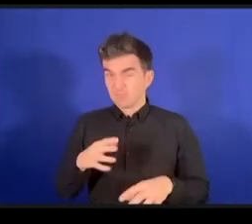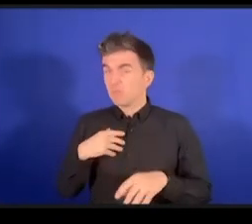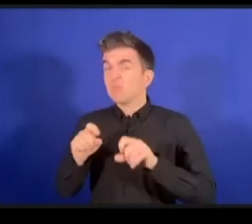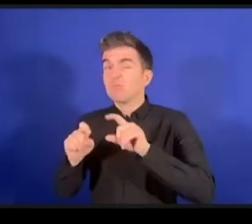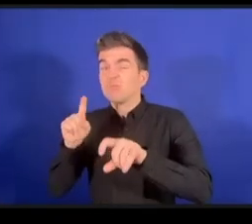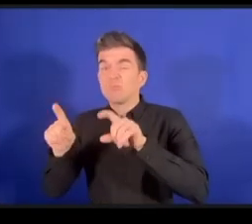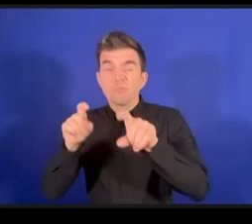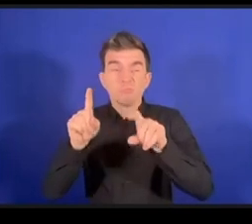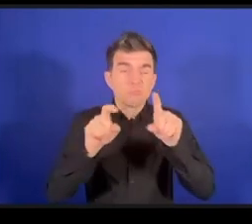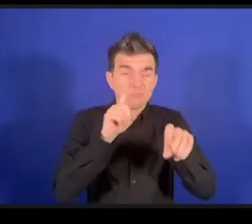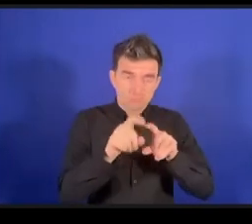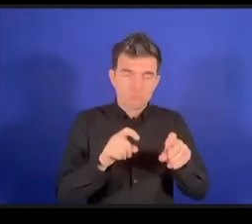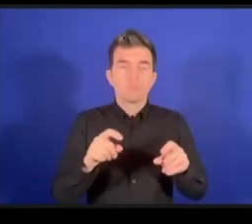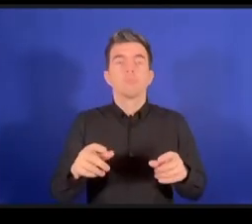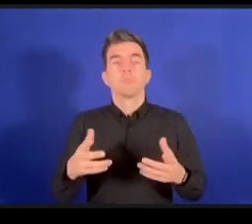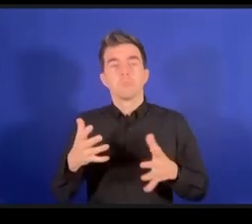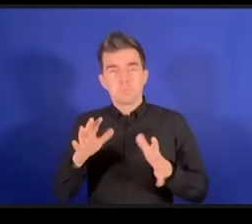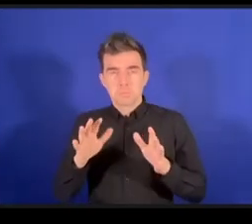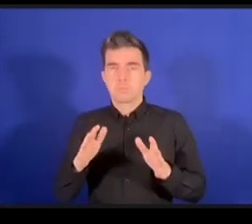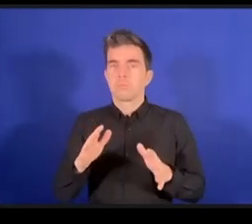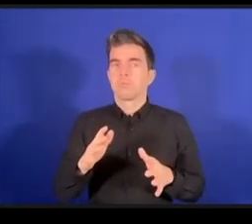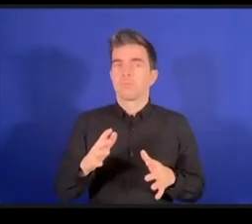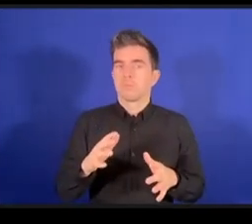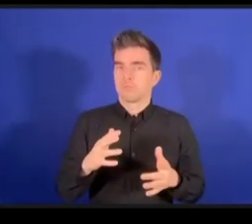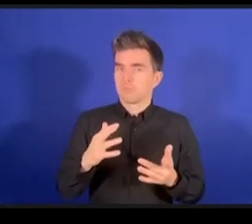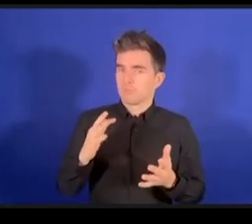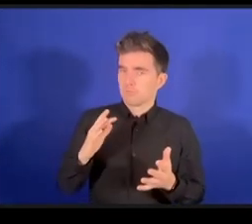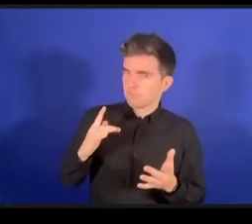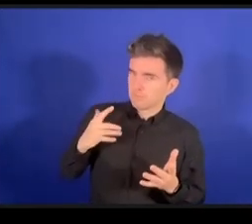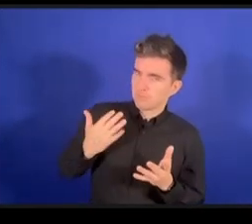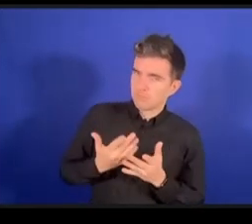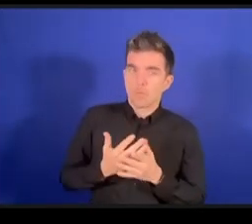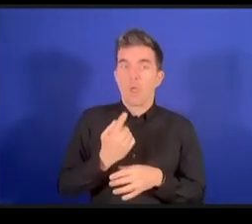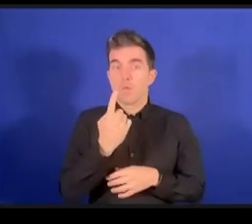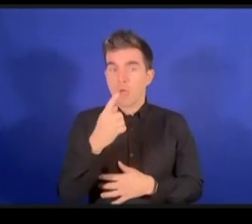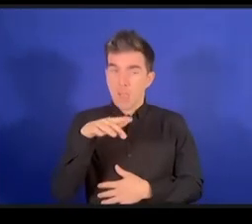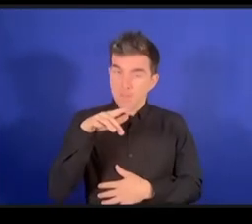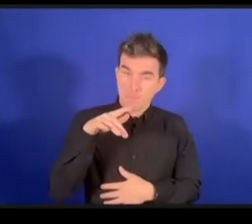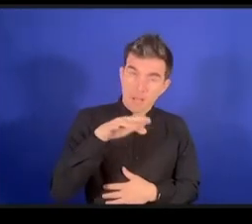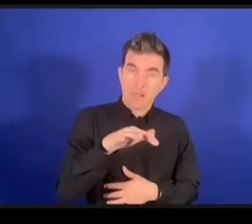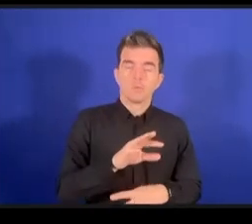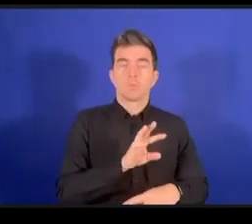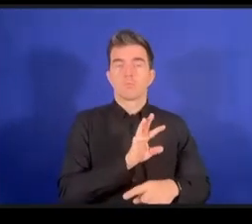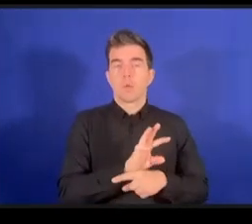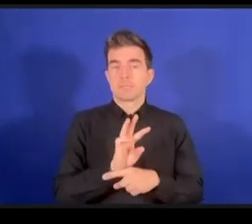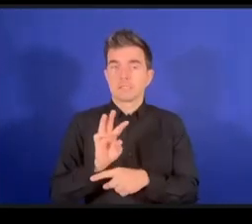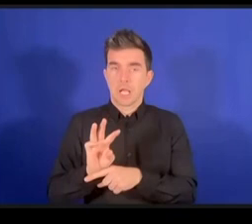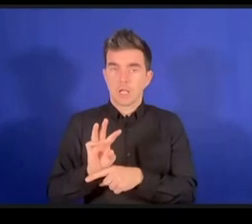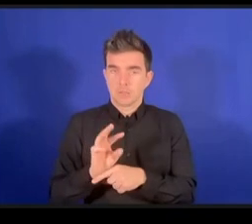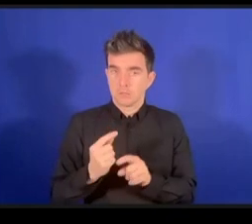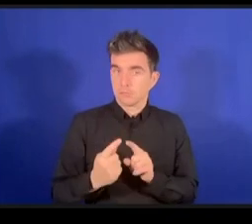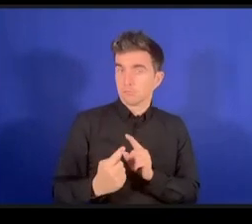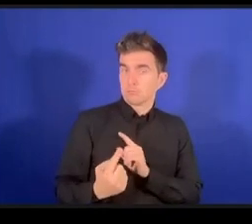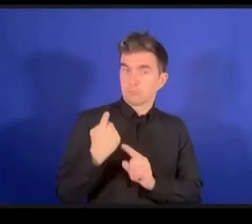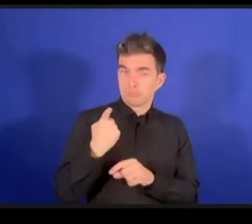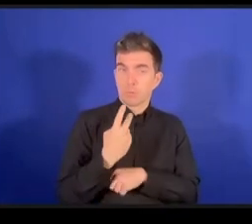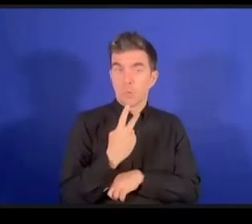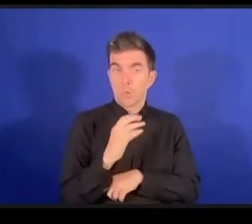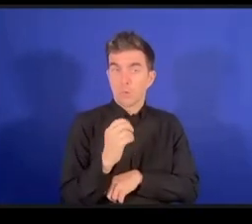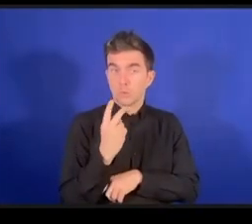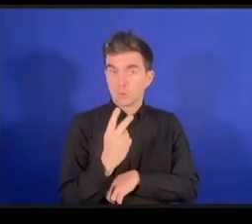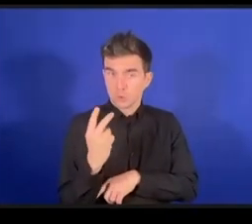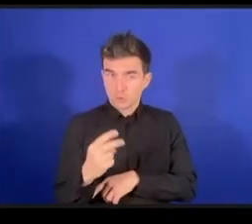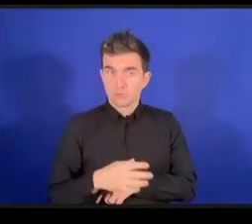that about 97% of the home pages of the websites were or had some